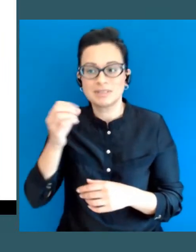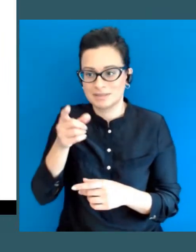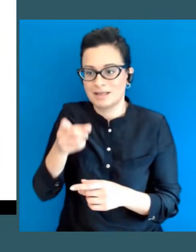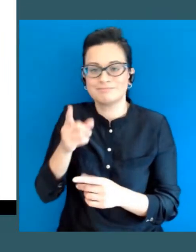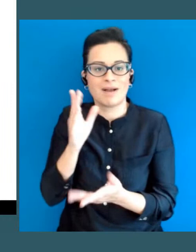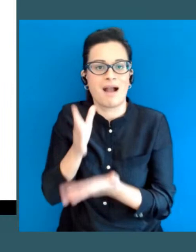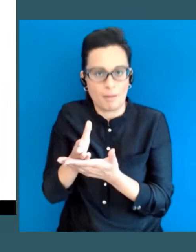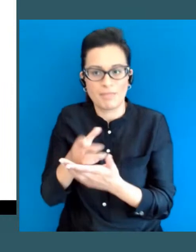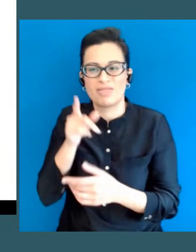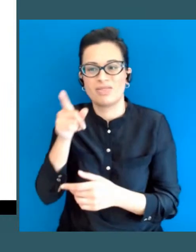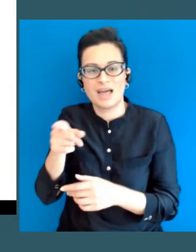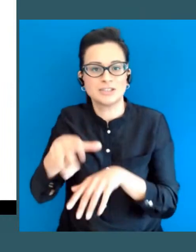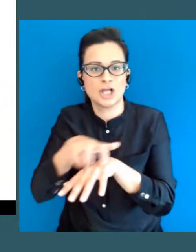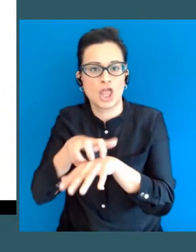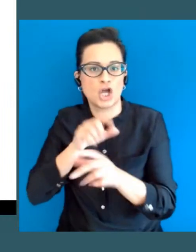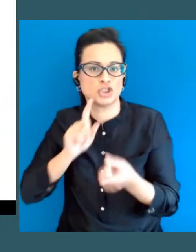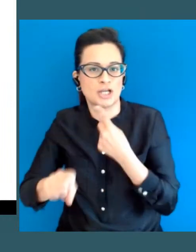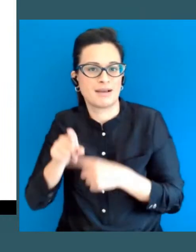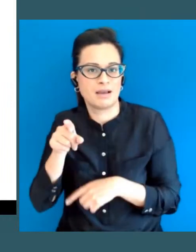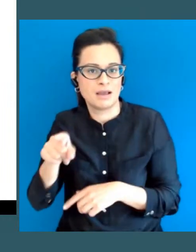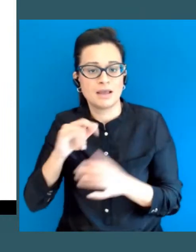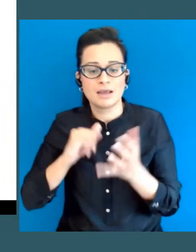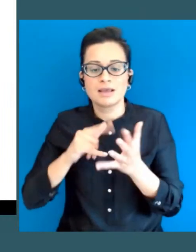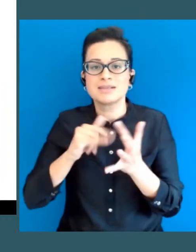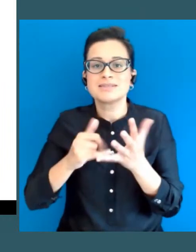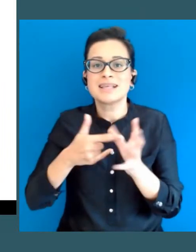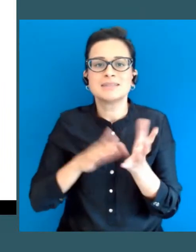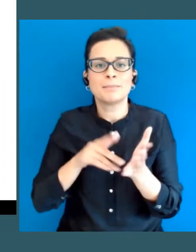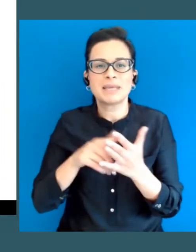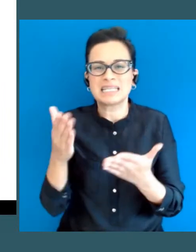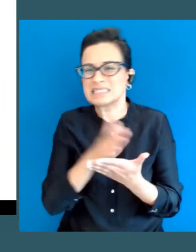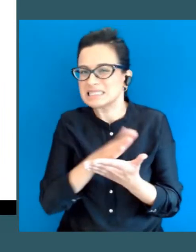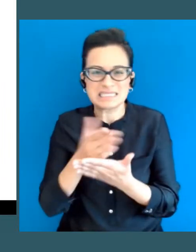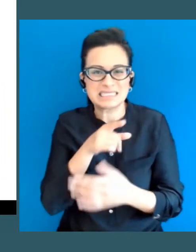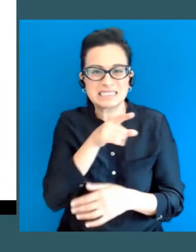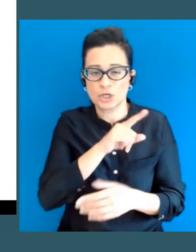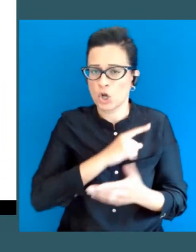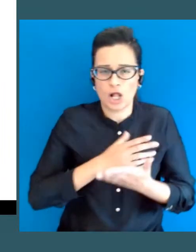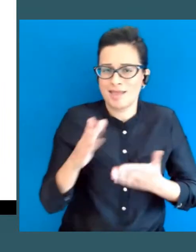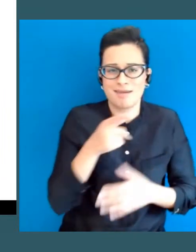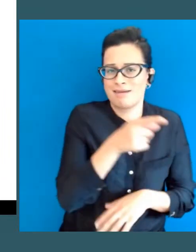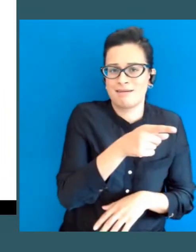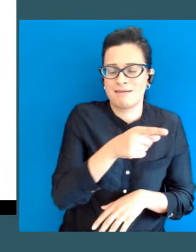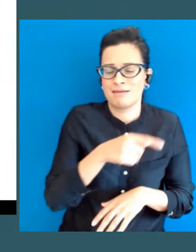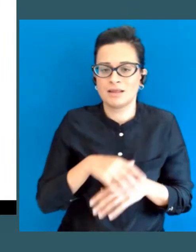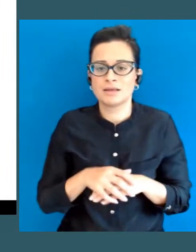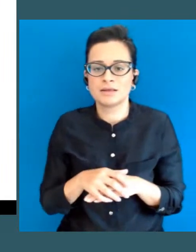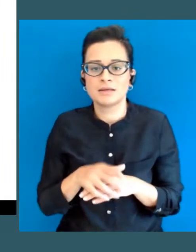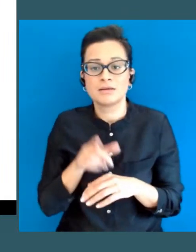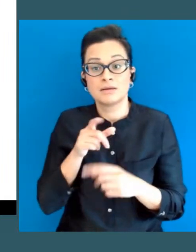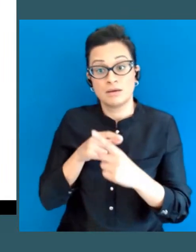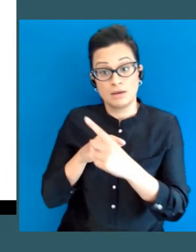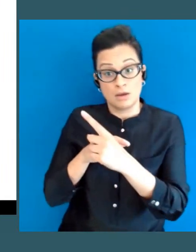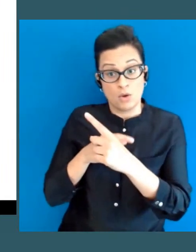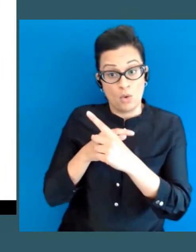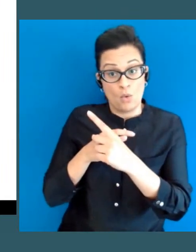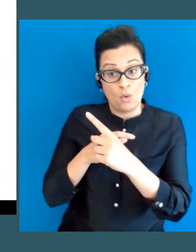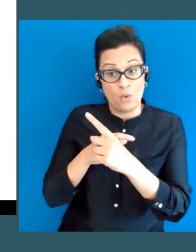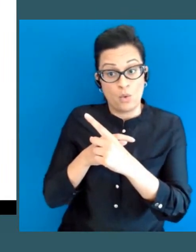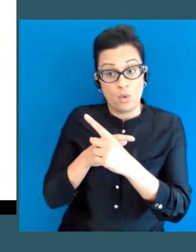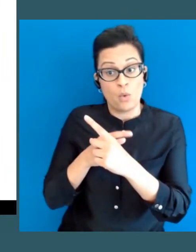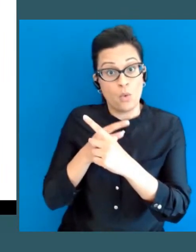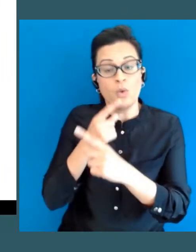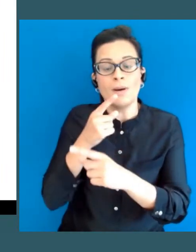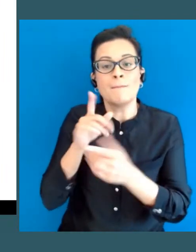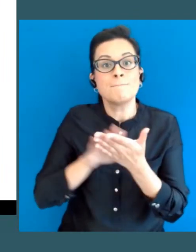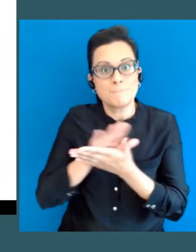allergic. So in this case, sesame is less clear. So I think really it talks about size matters in increased risk, but nothing